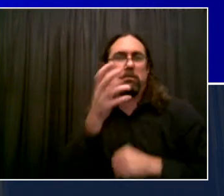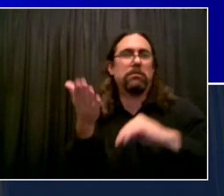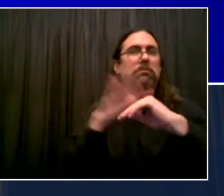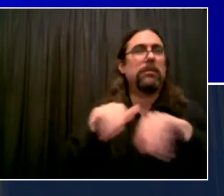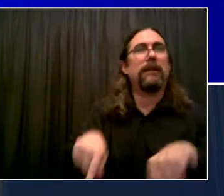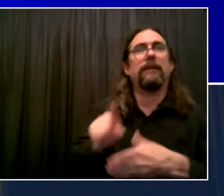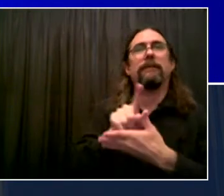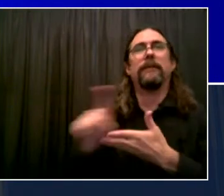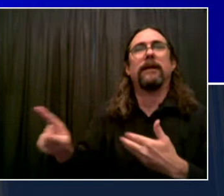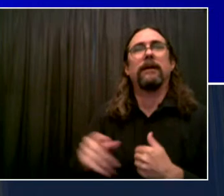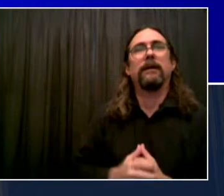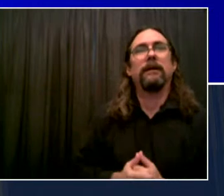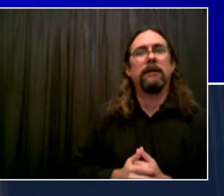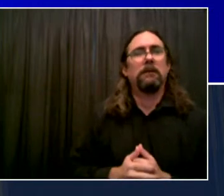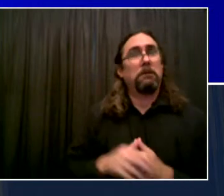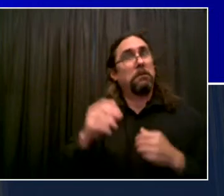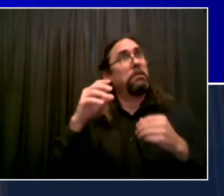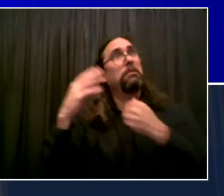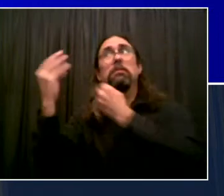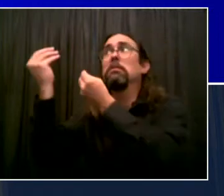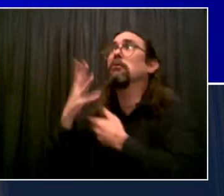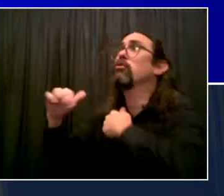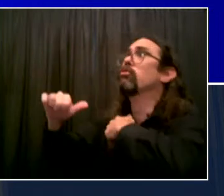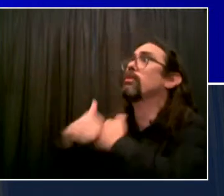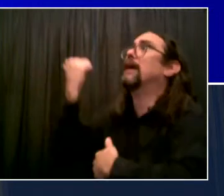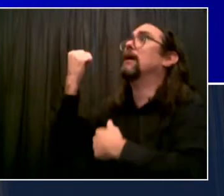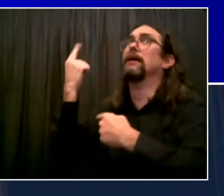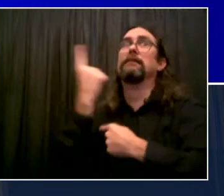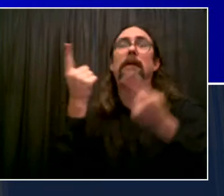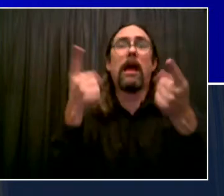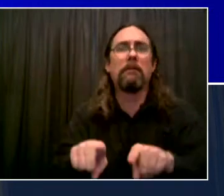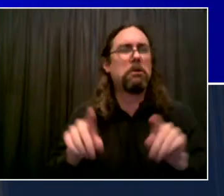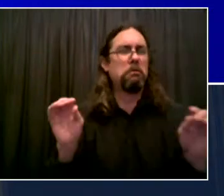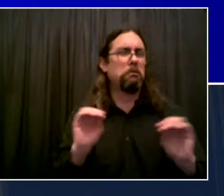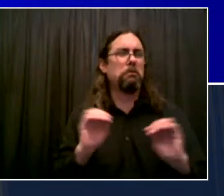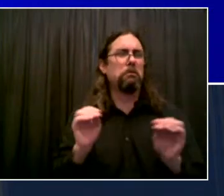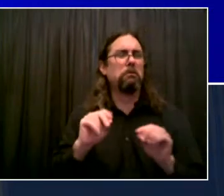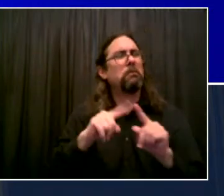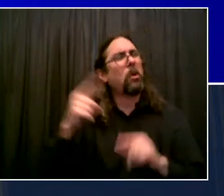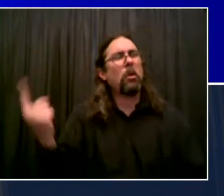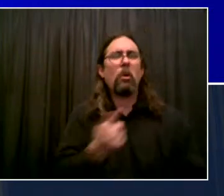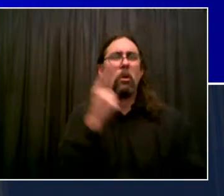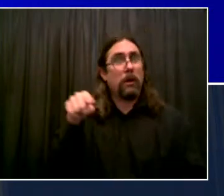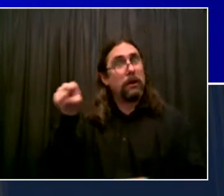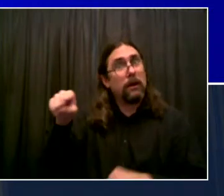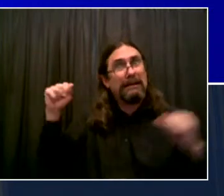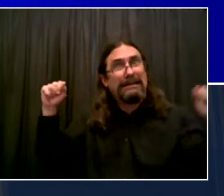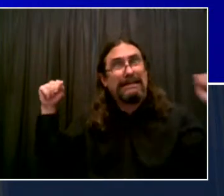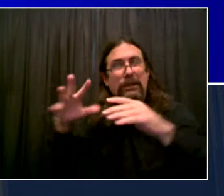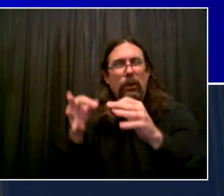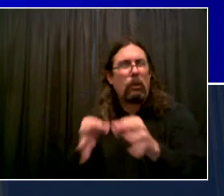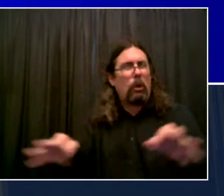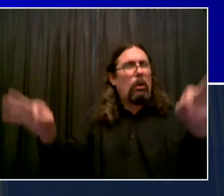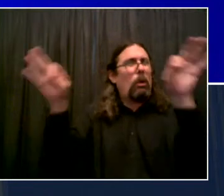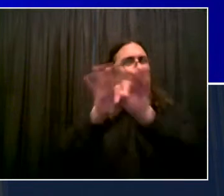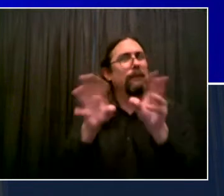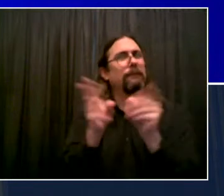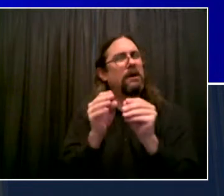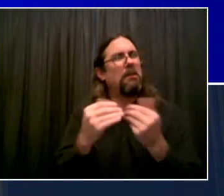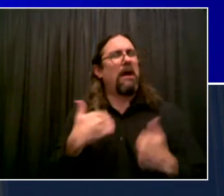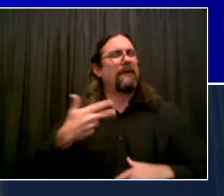Week. I mentioned that we're going to be reaching the whole world with vaccinations. Well, I want to start by